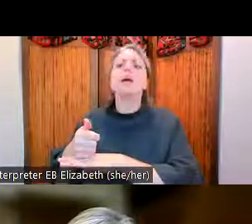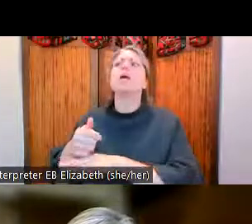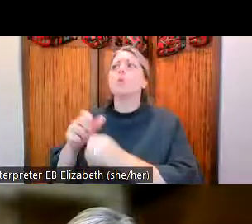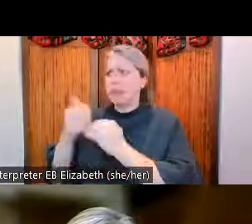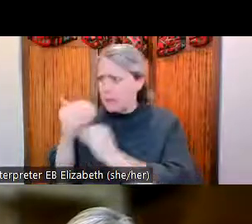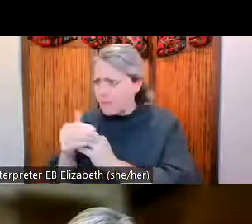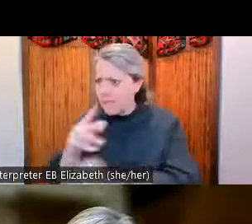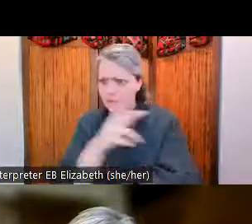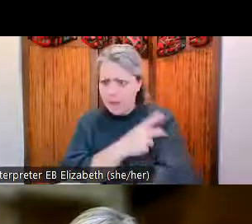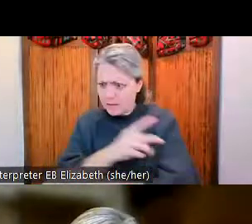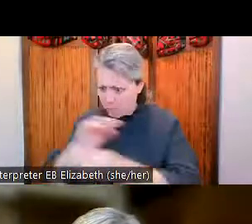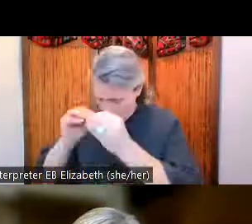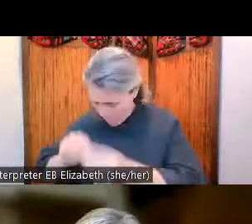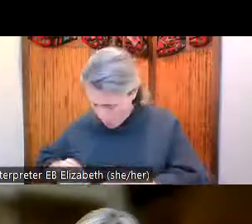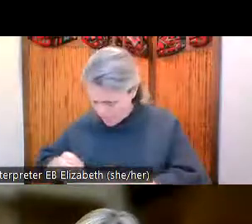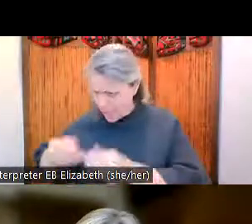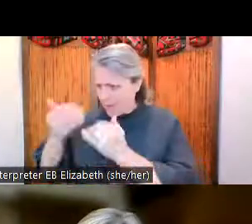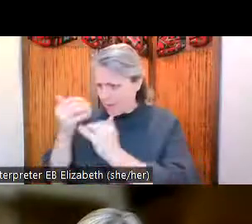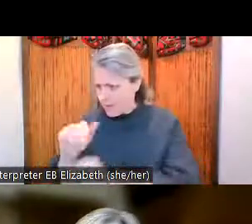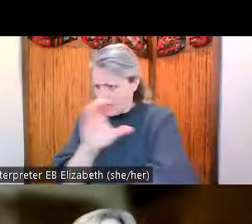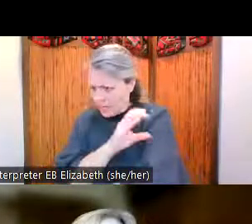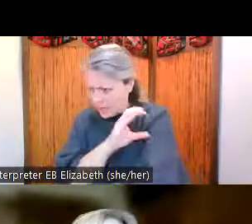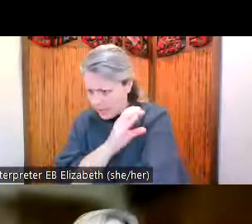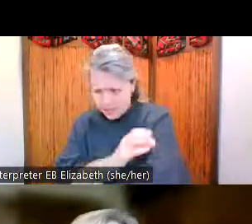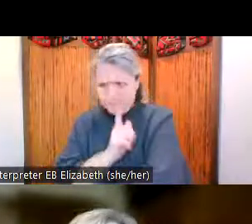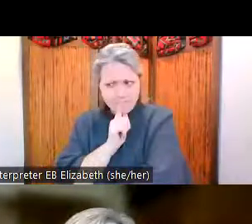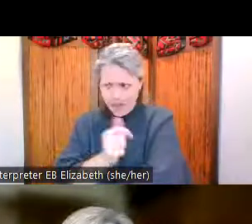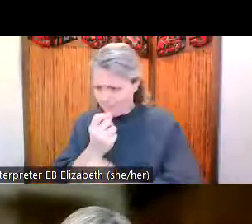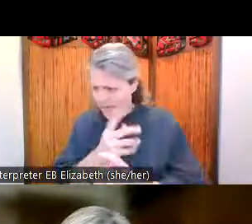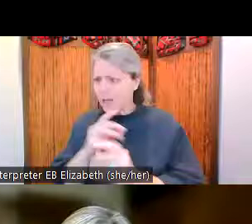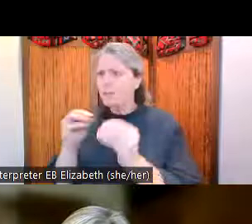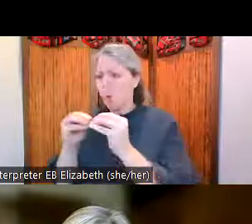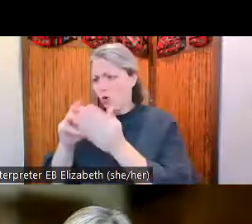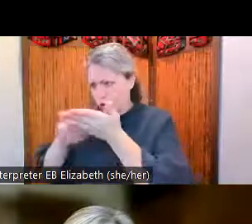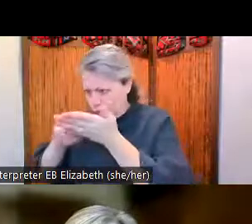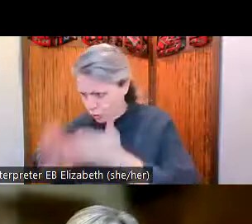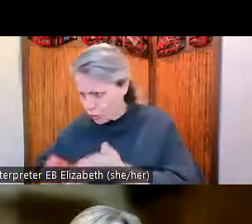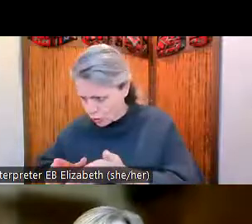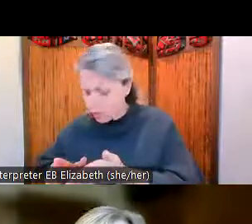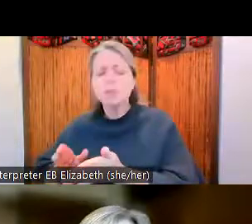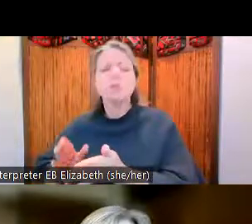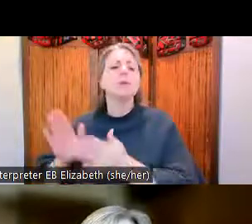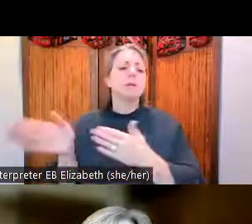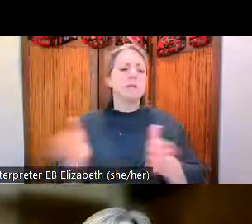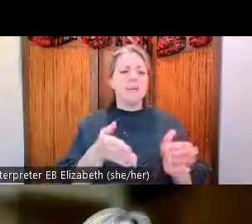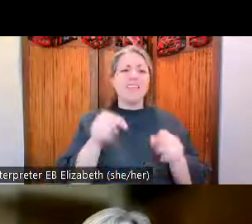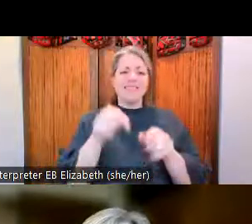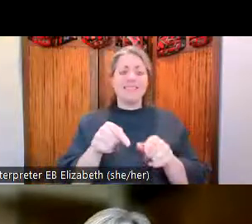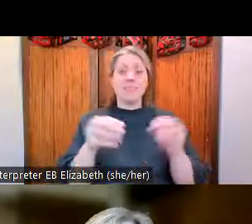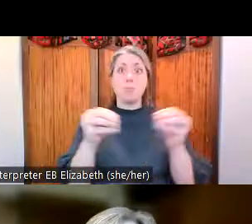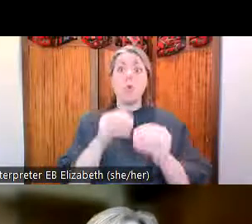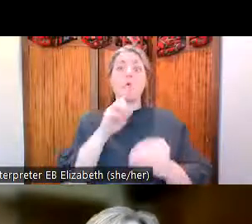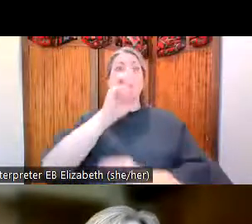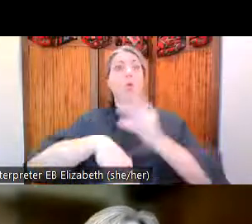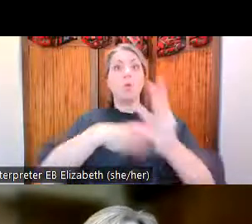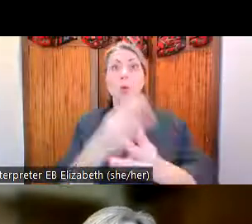limited patients who are very, maybe don't have a lot of comorbidities or in a very narrow age range. And the reason